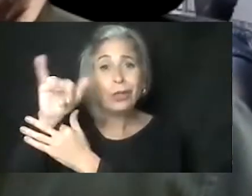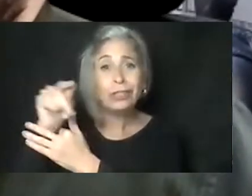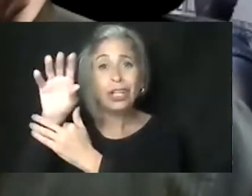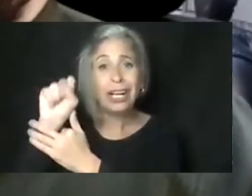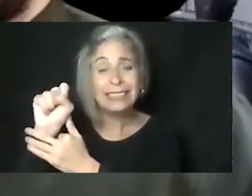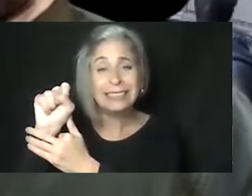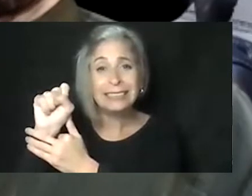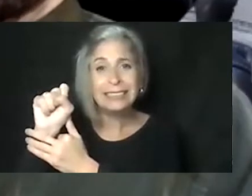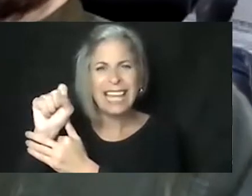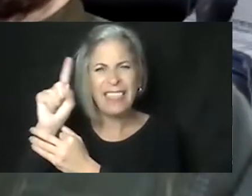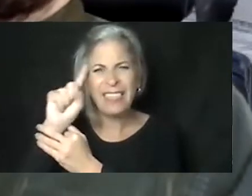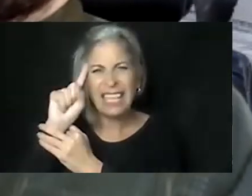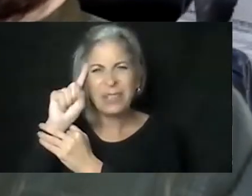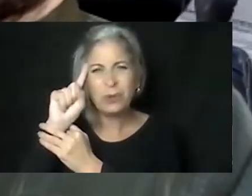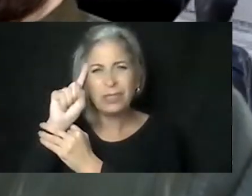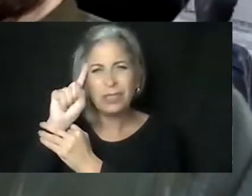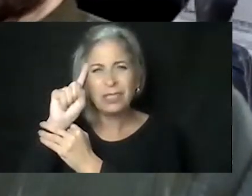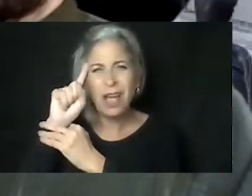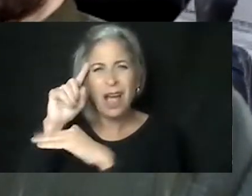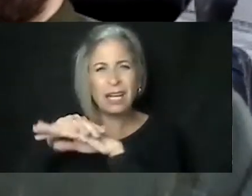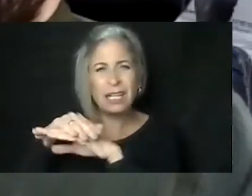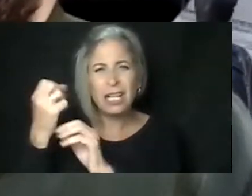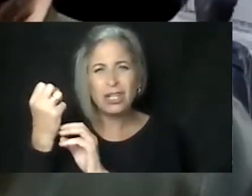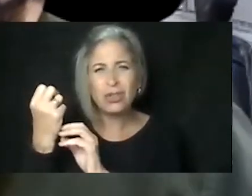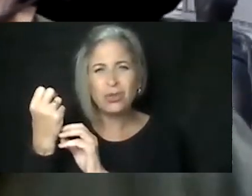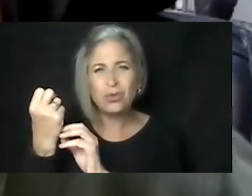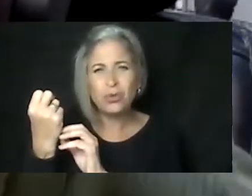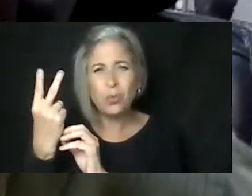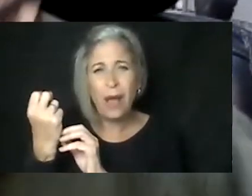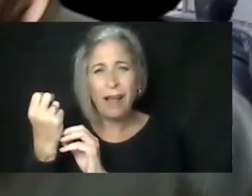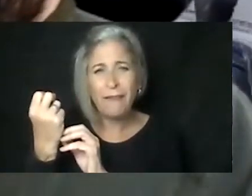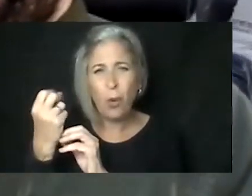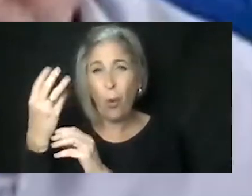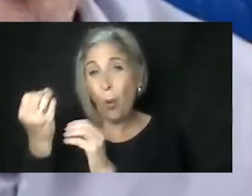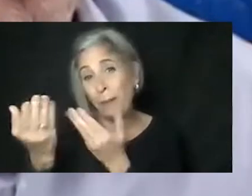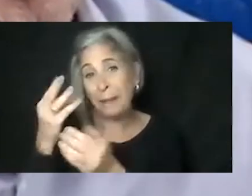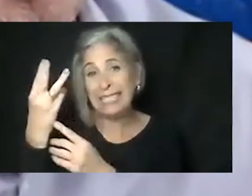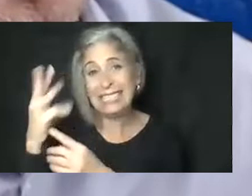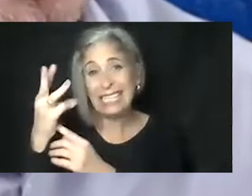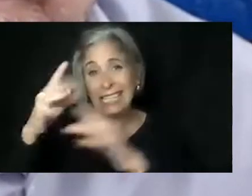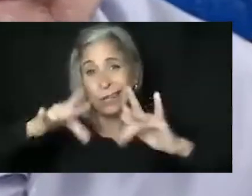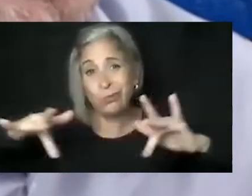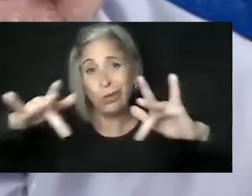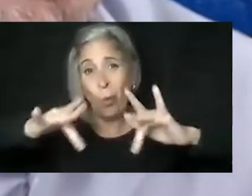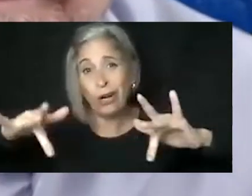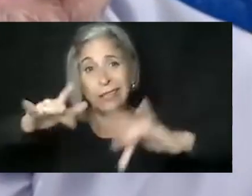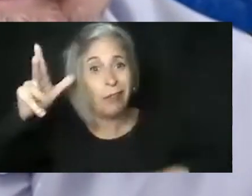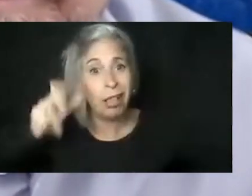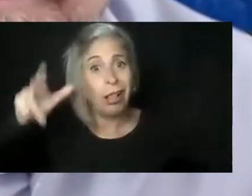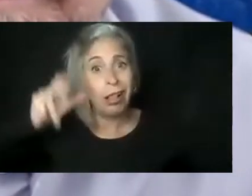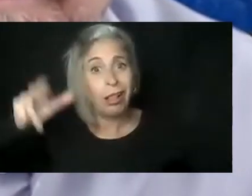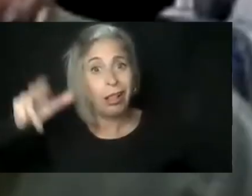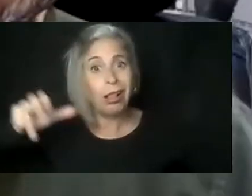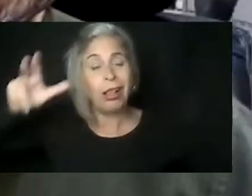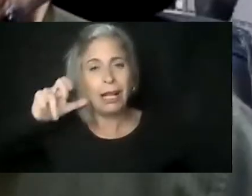will correct me, but I want to say it came on either 12 cassettes or 16 cassettes, something like that. Oh, wow. And